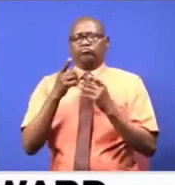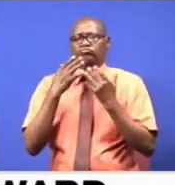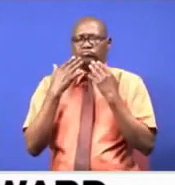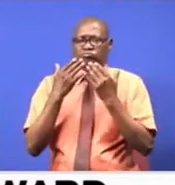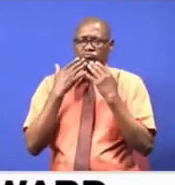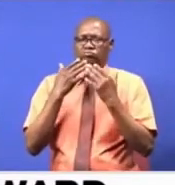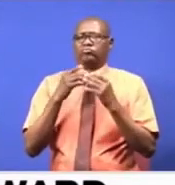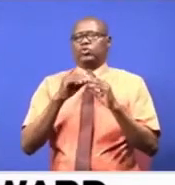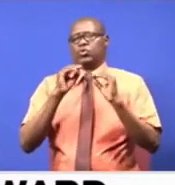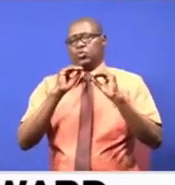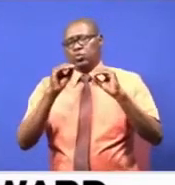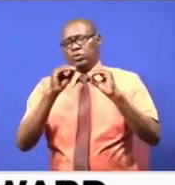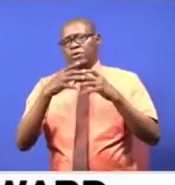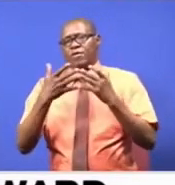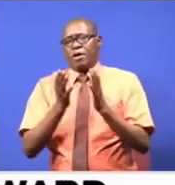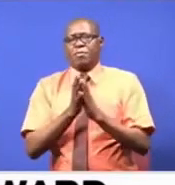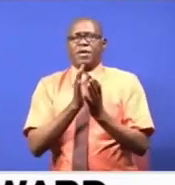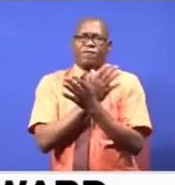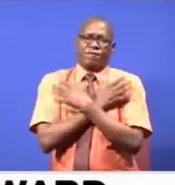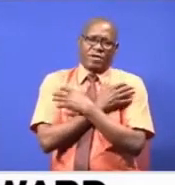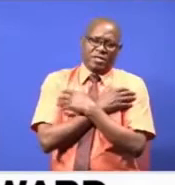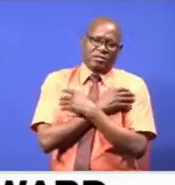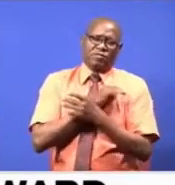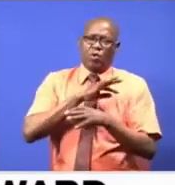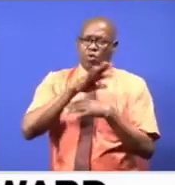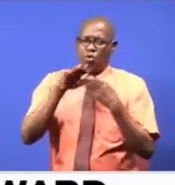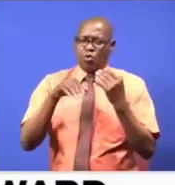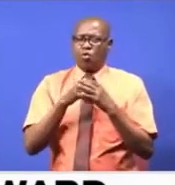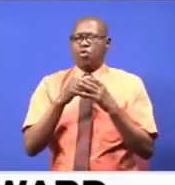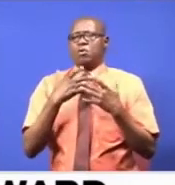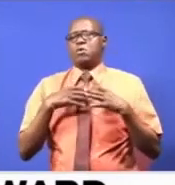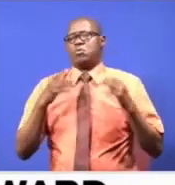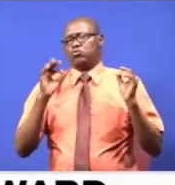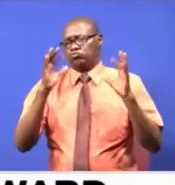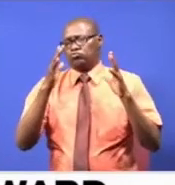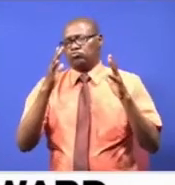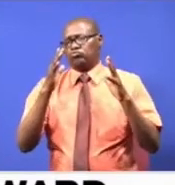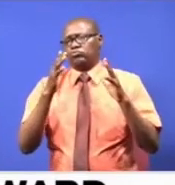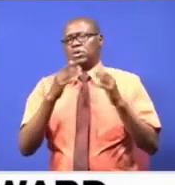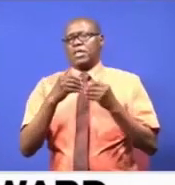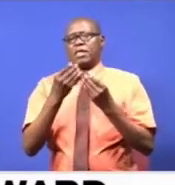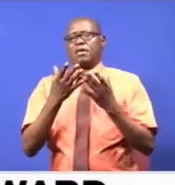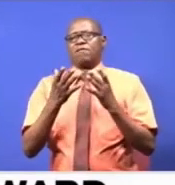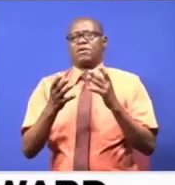coaches, family, friends, and all his fans who helped him achieve the great achievement.